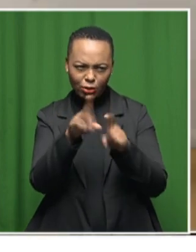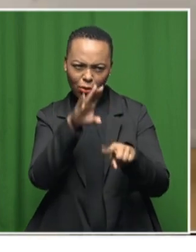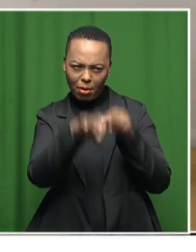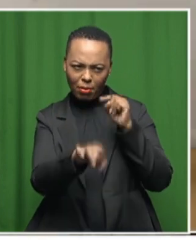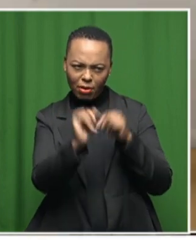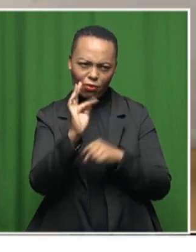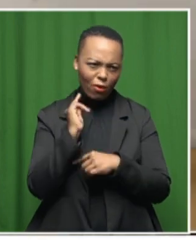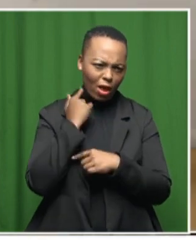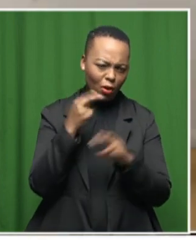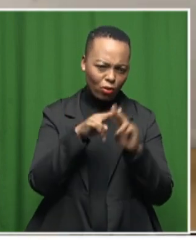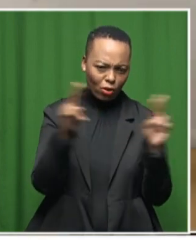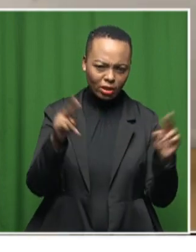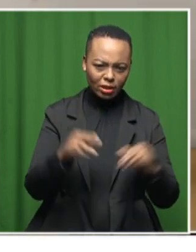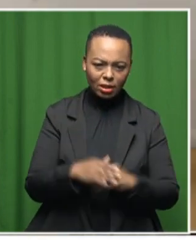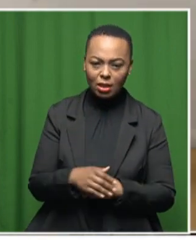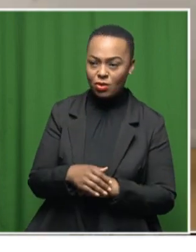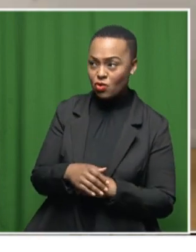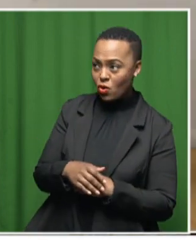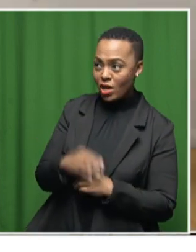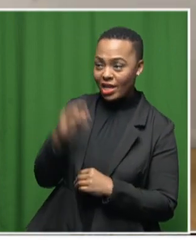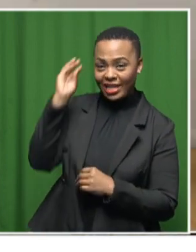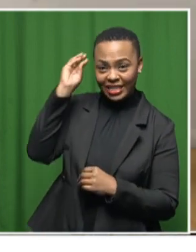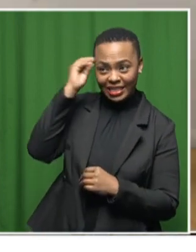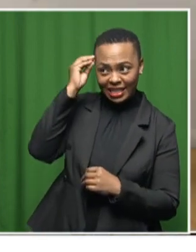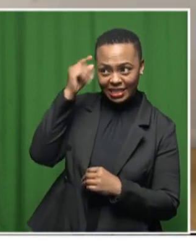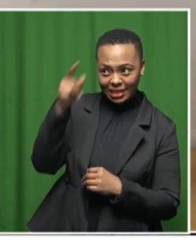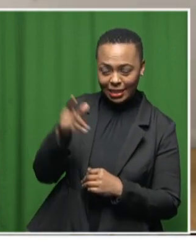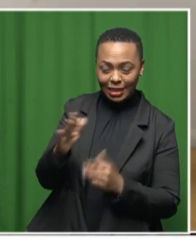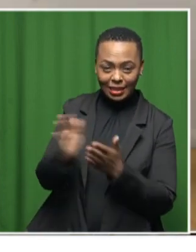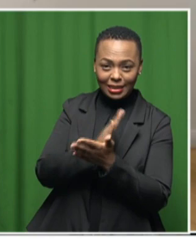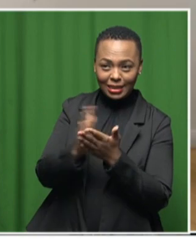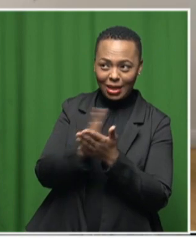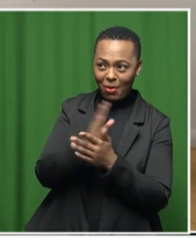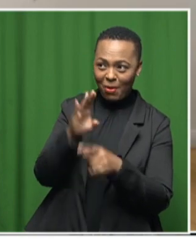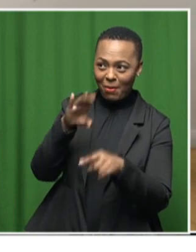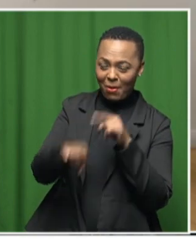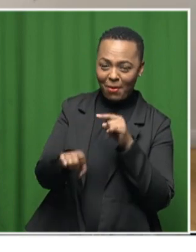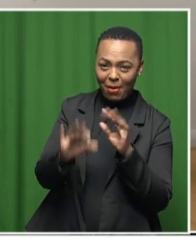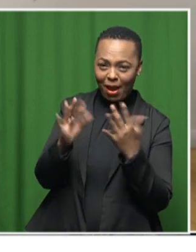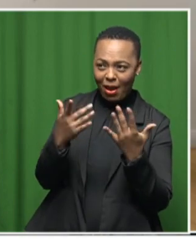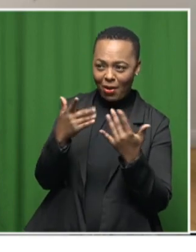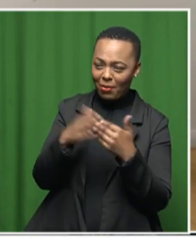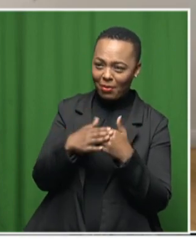interesting, eh? And what would you point out as some of the highlights of embarking on this journey?